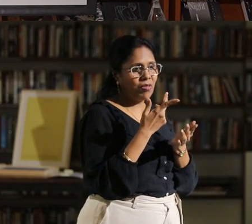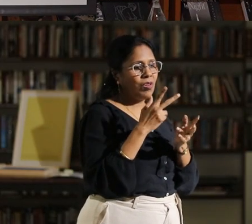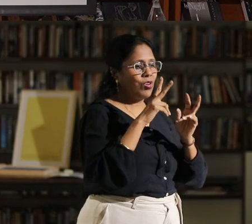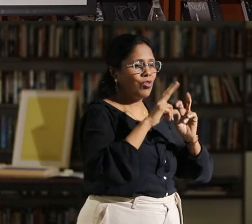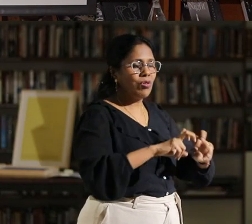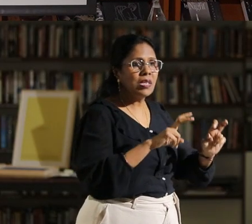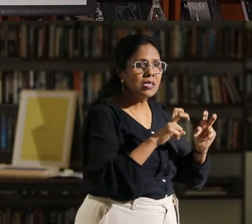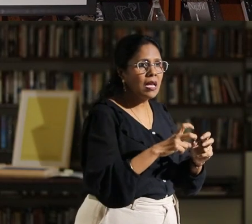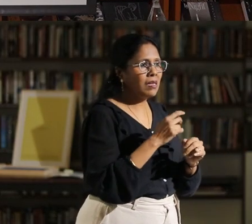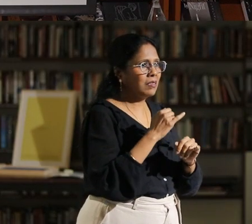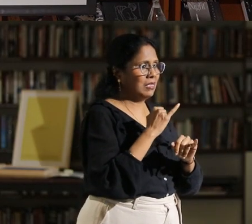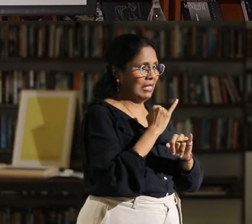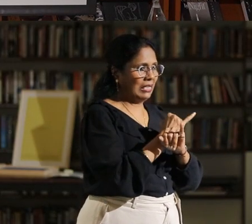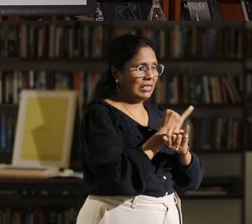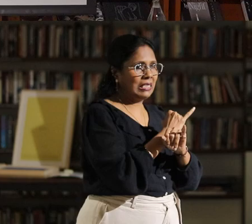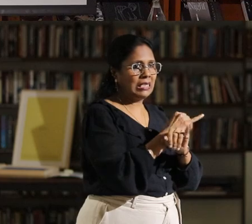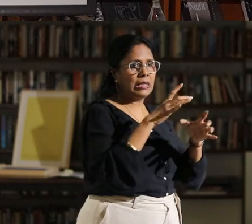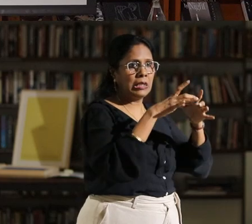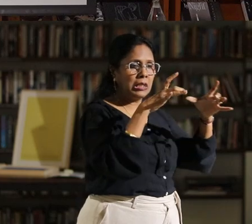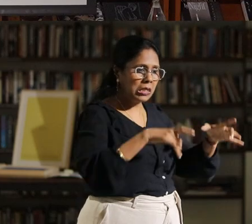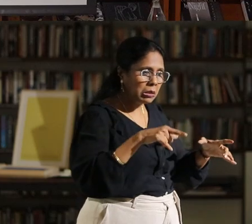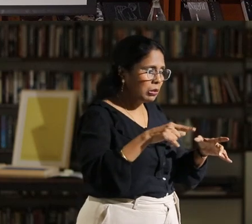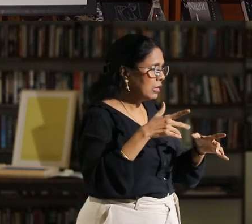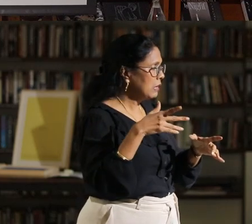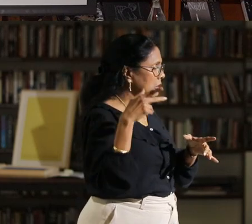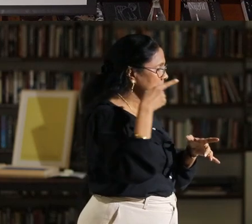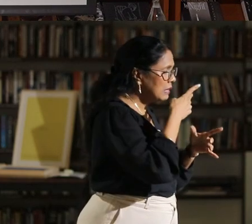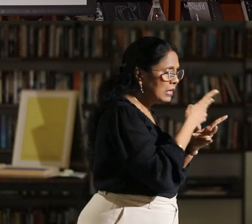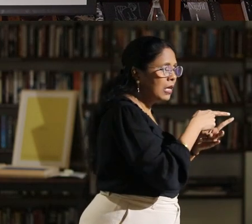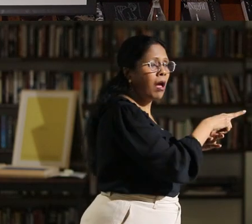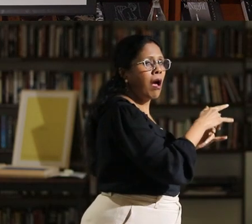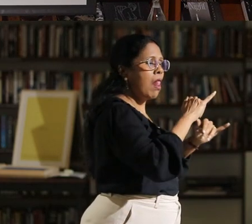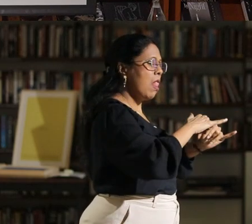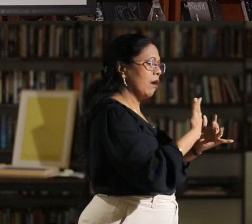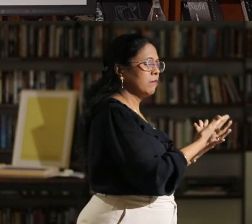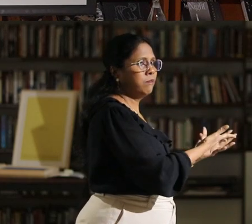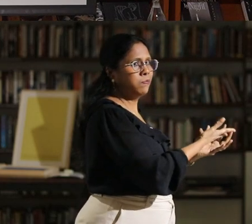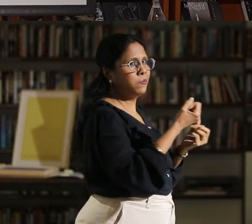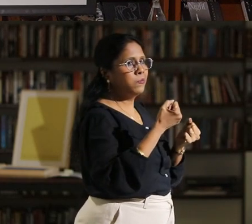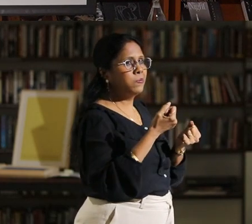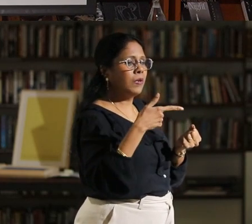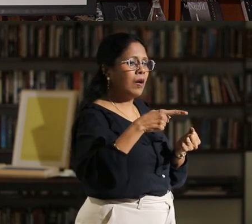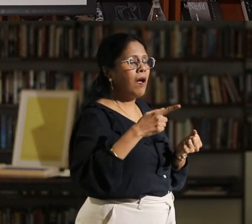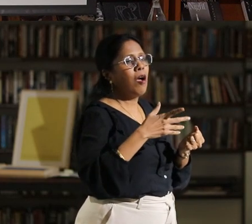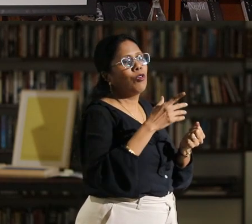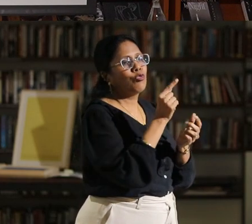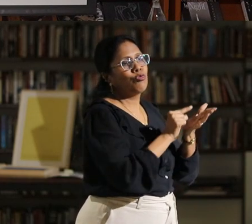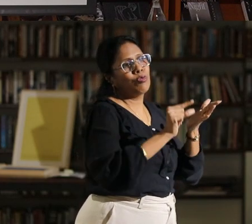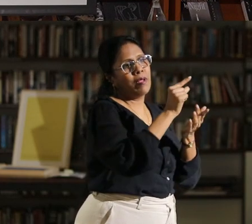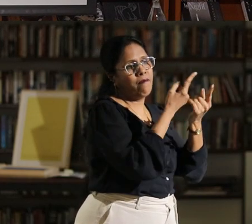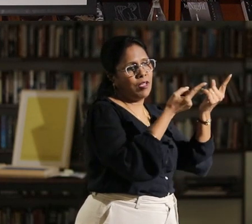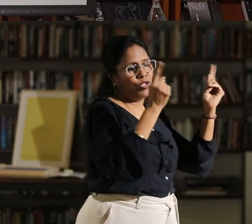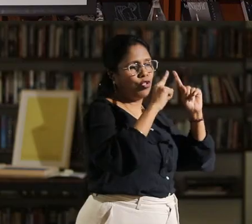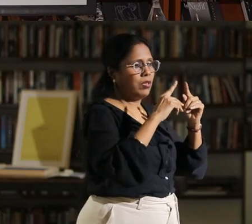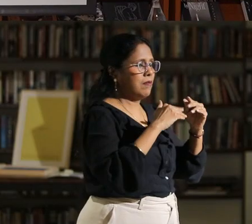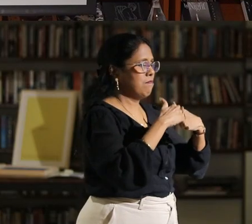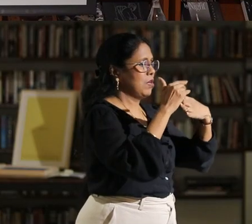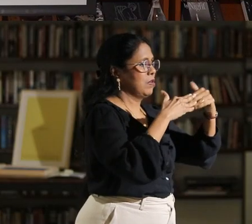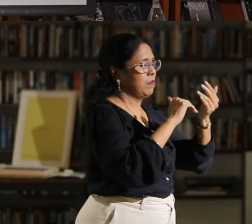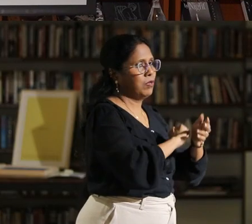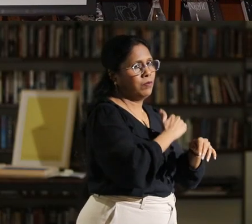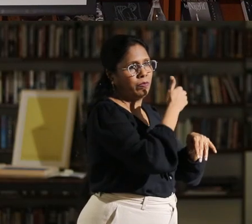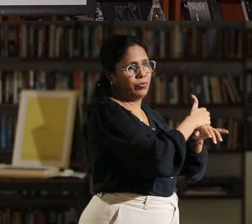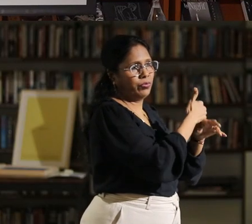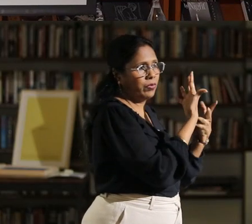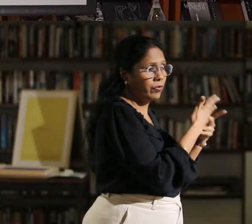over the farmlands of two villages to build this institute, and suddenly making these two villages of